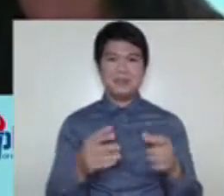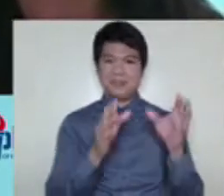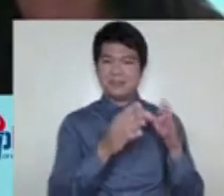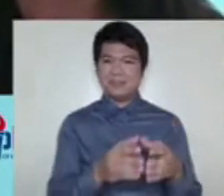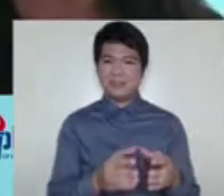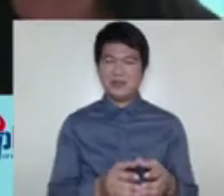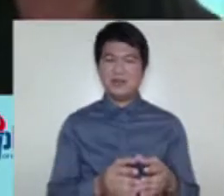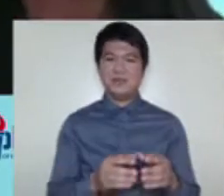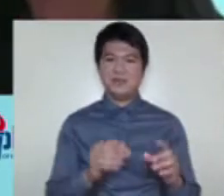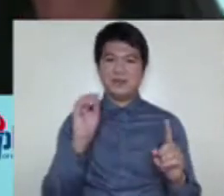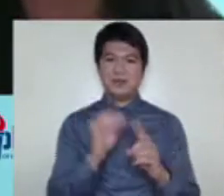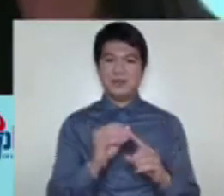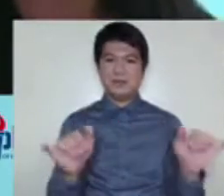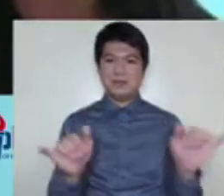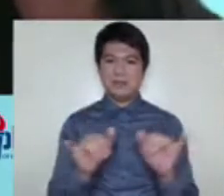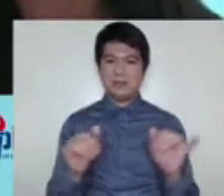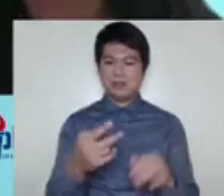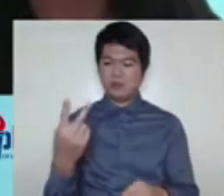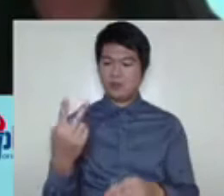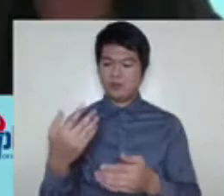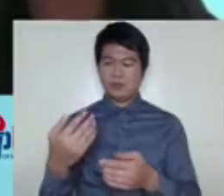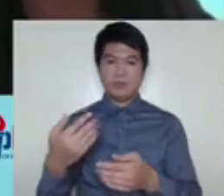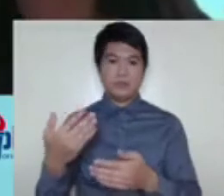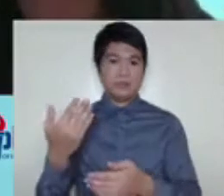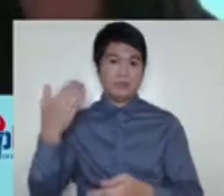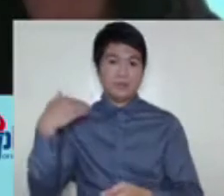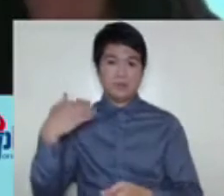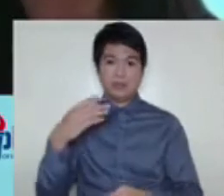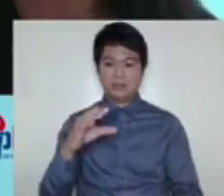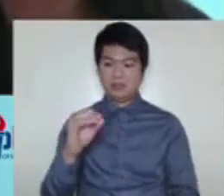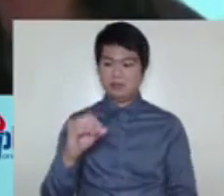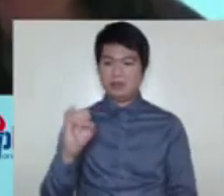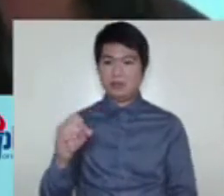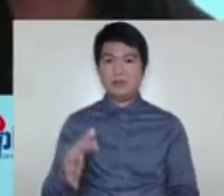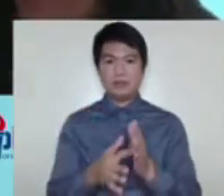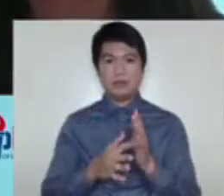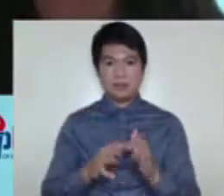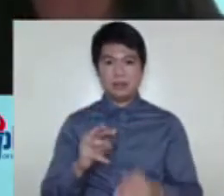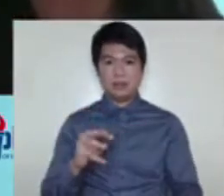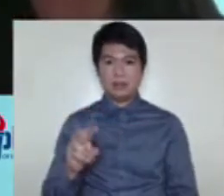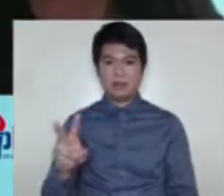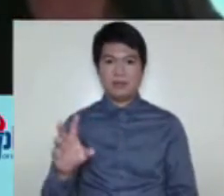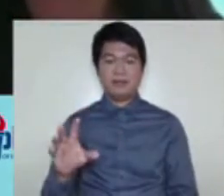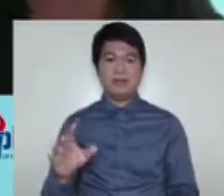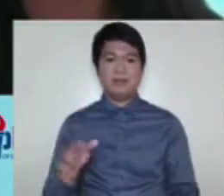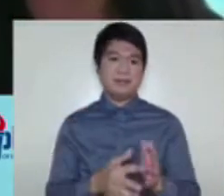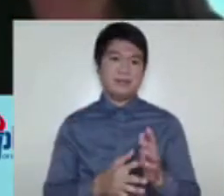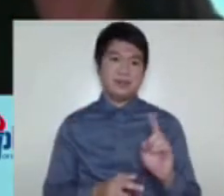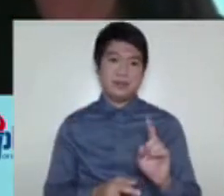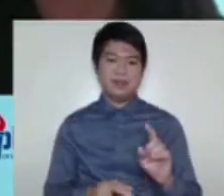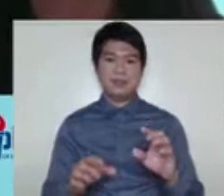2 previous COI. So again, the required MOV is the COT rating sheet partnered with the proof